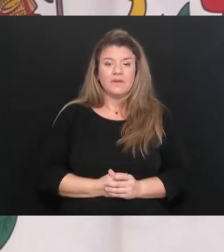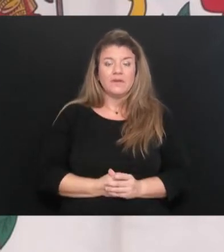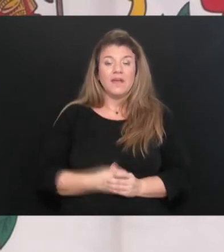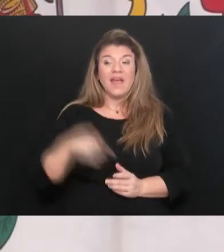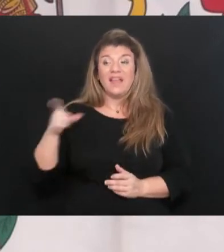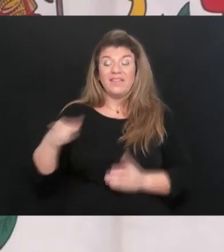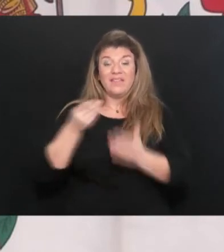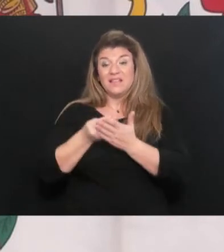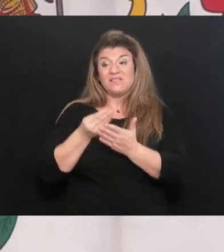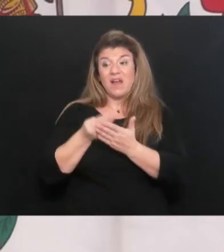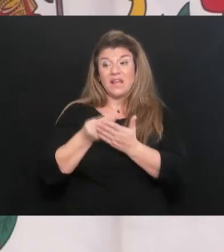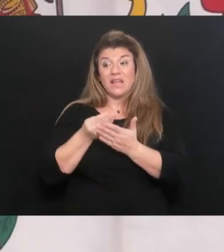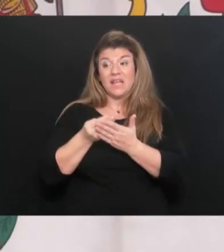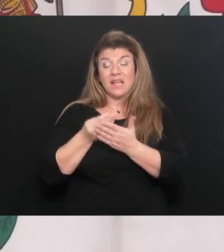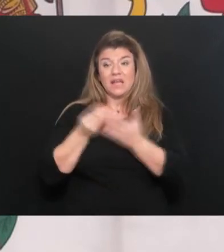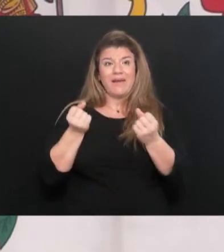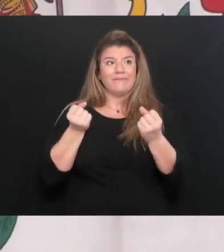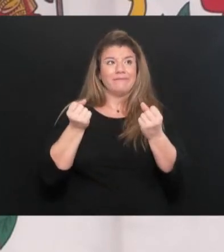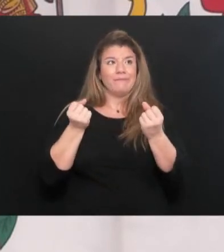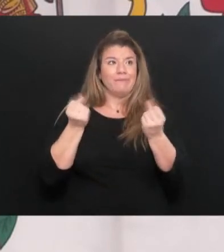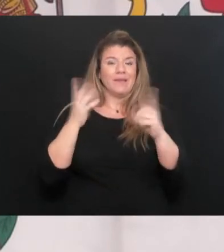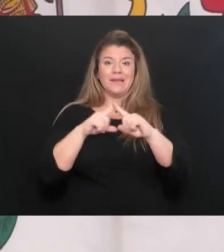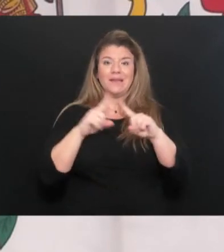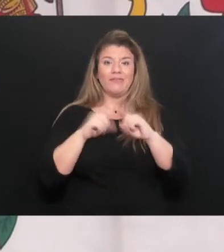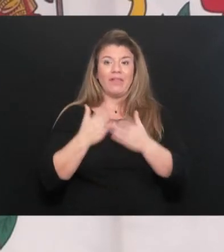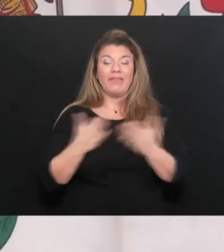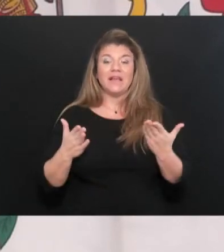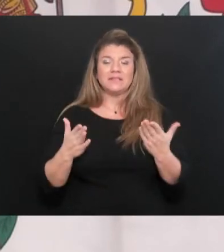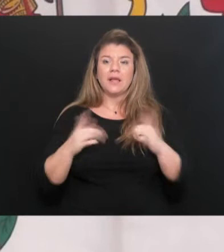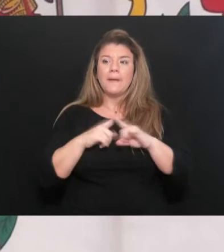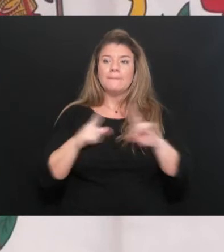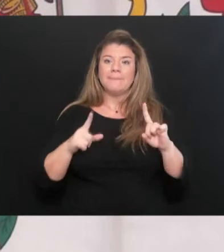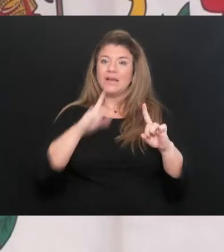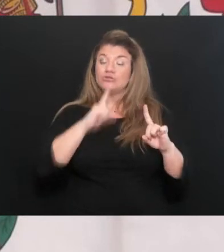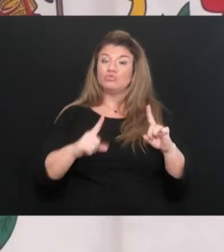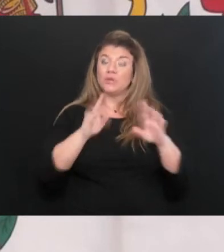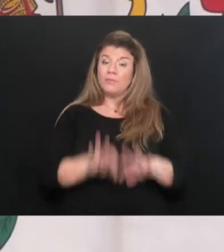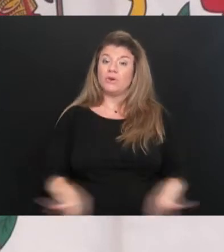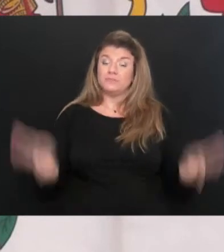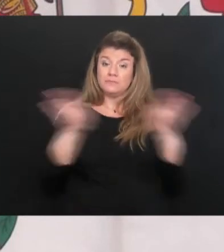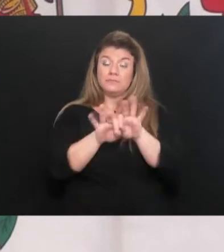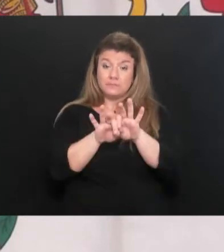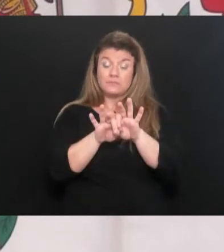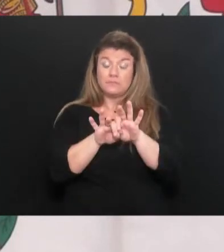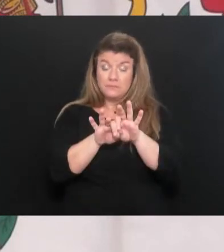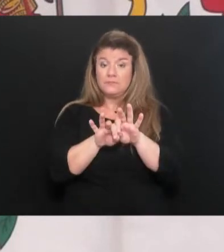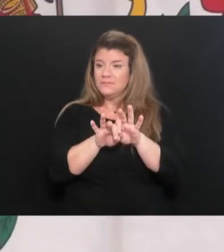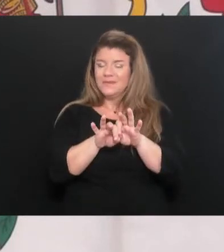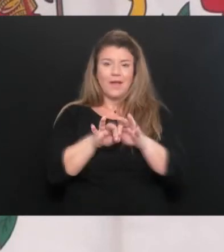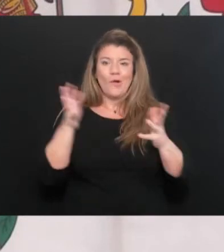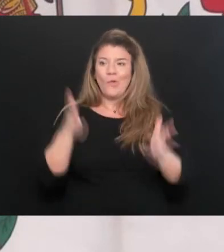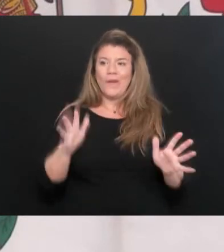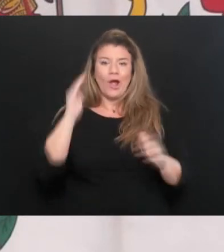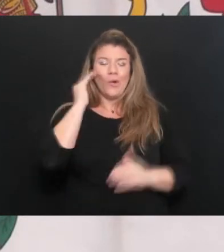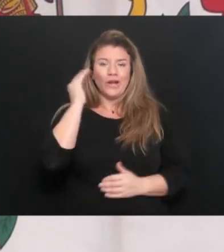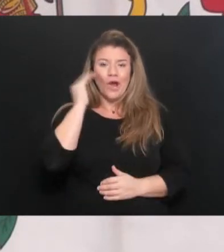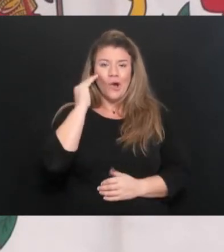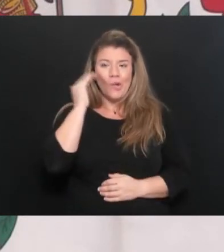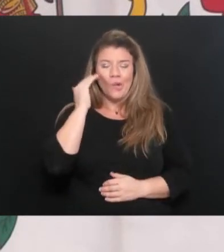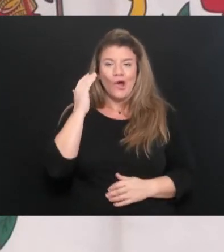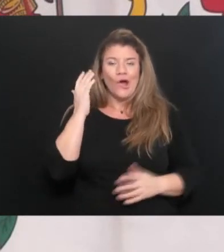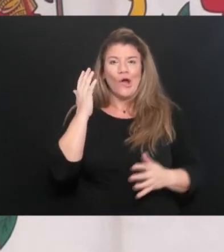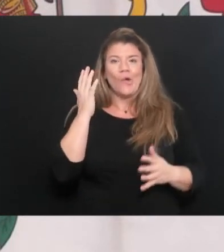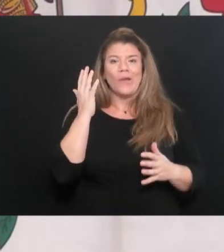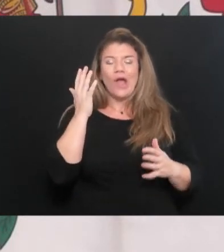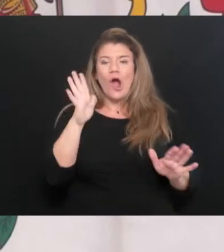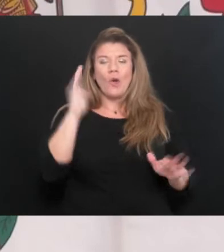funding of many things. But this is really vital. We all know just